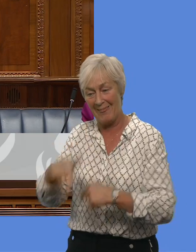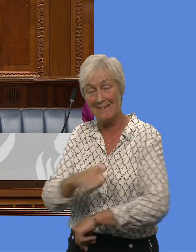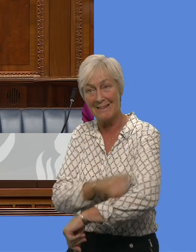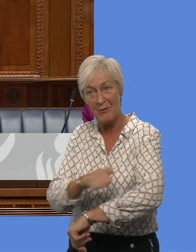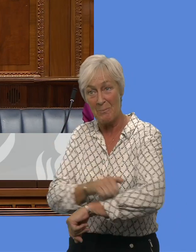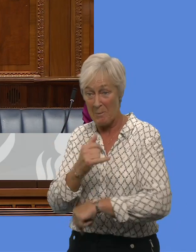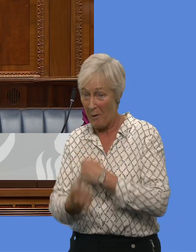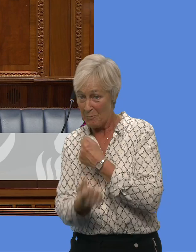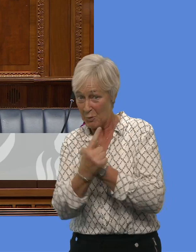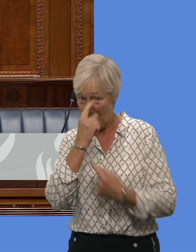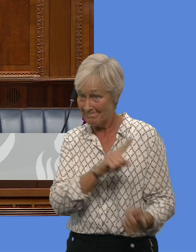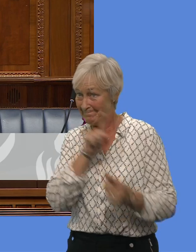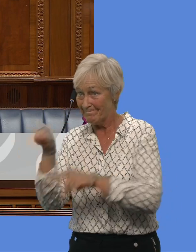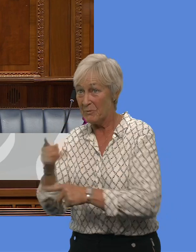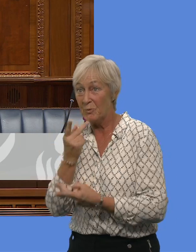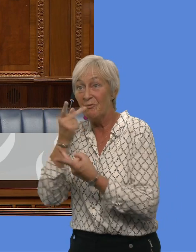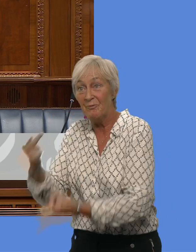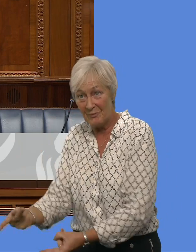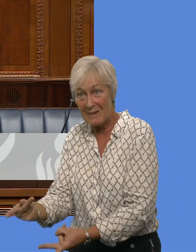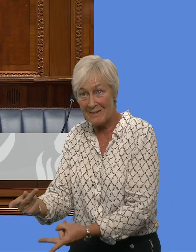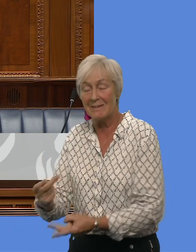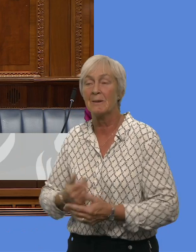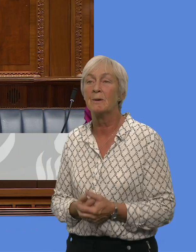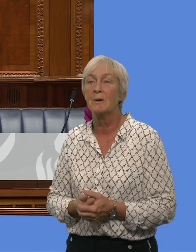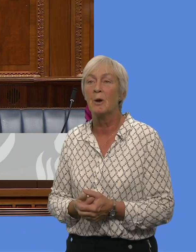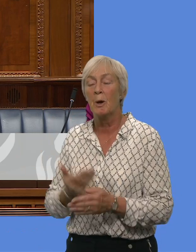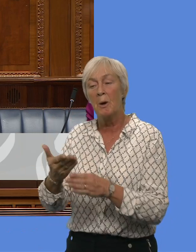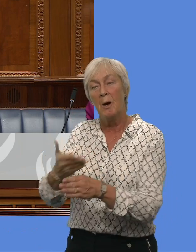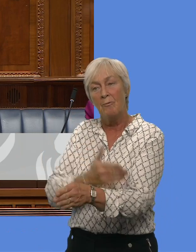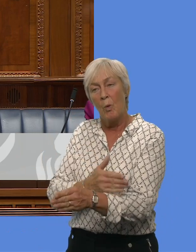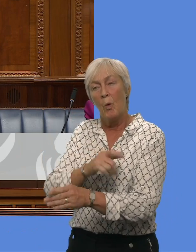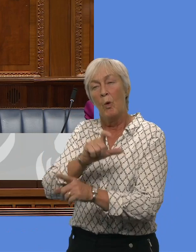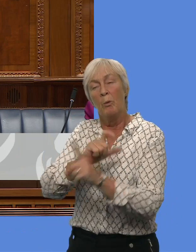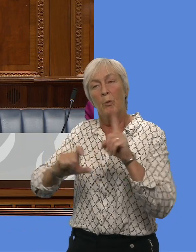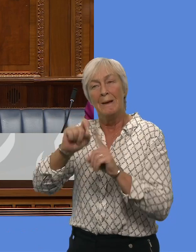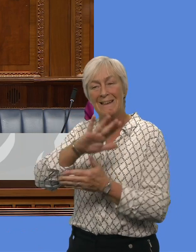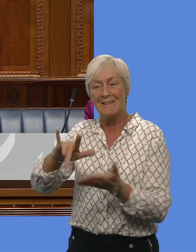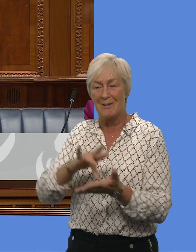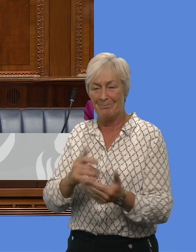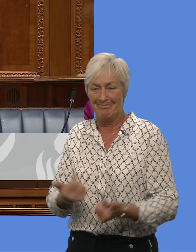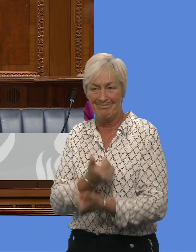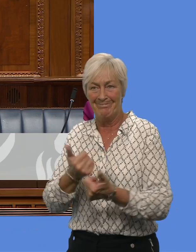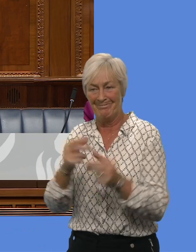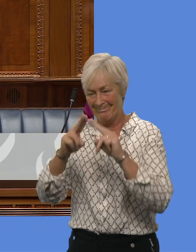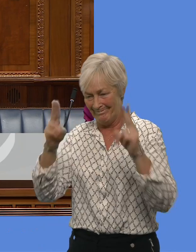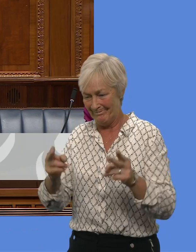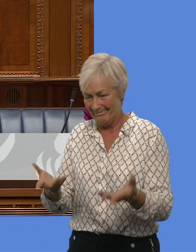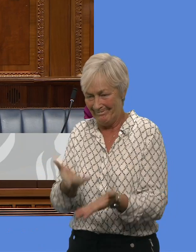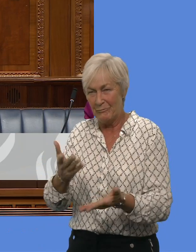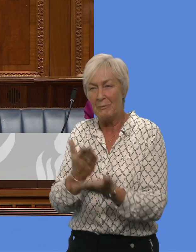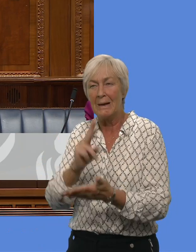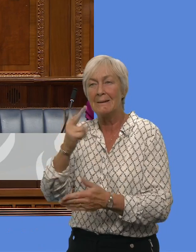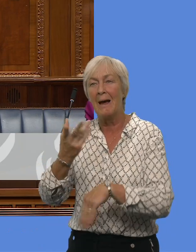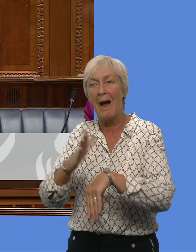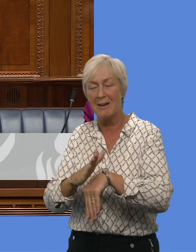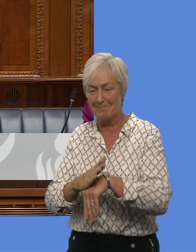an opportunity to visit. So the previous community centre was a prefab building and was itself second-hand, so